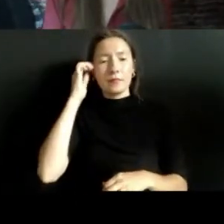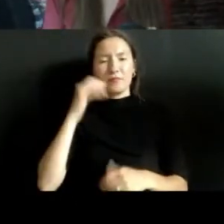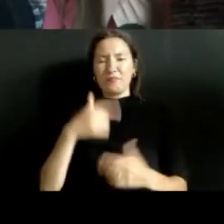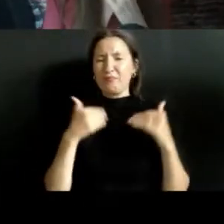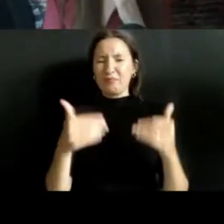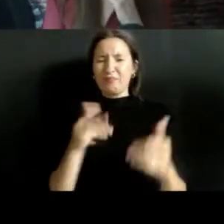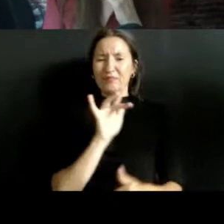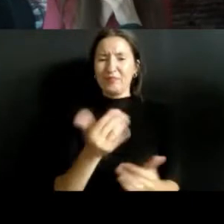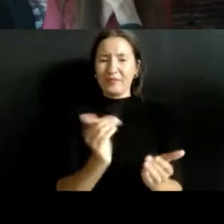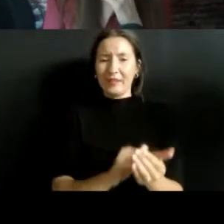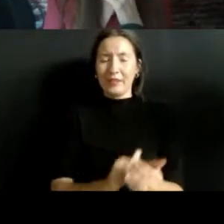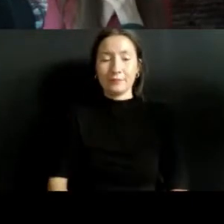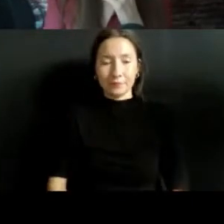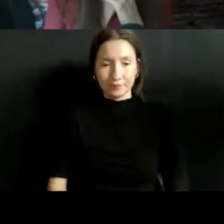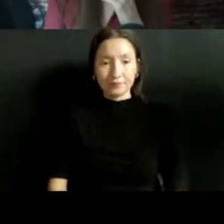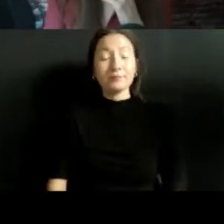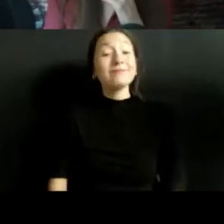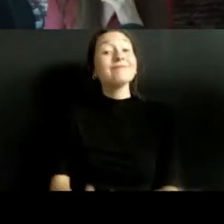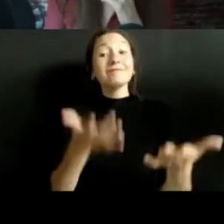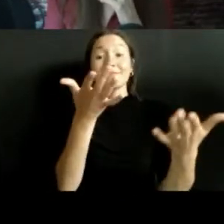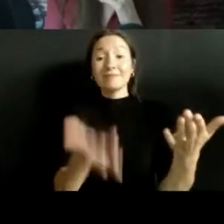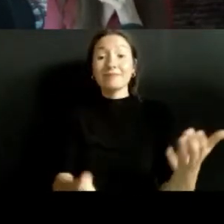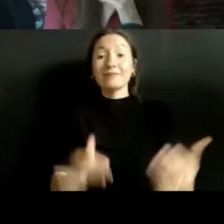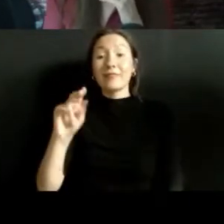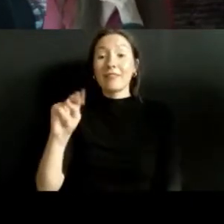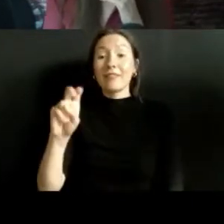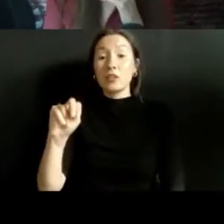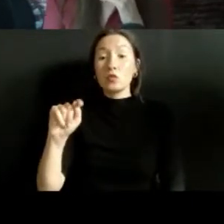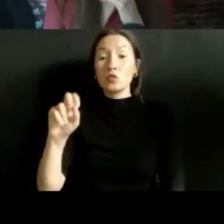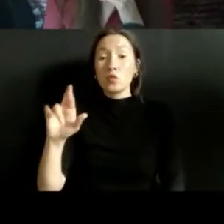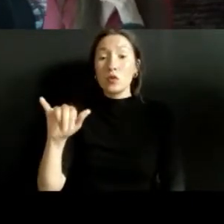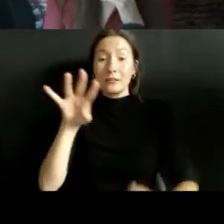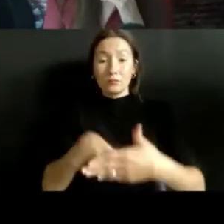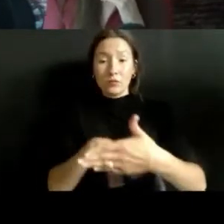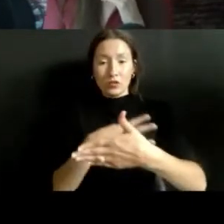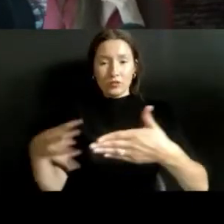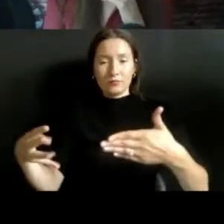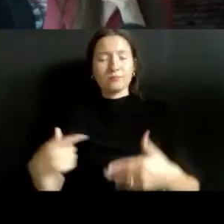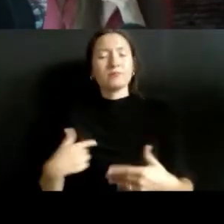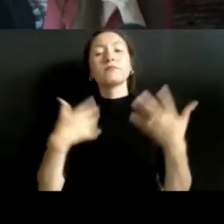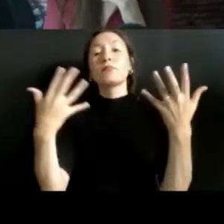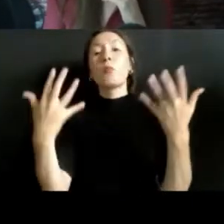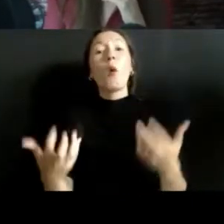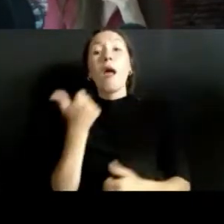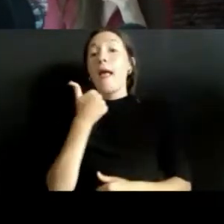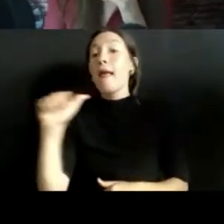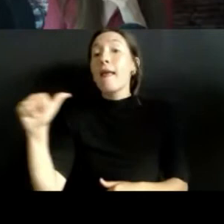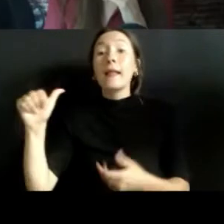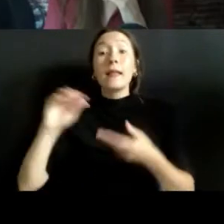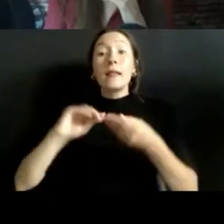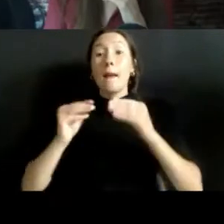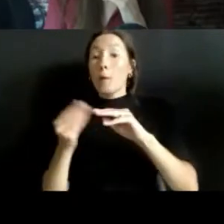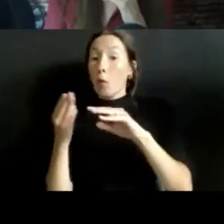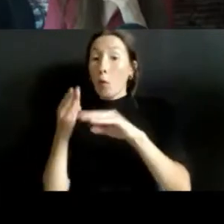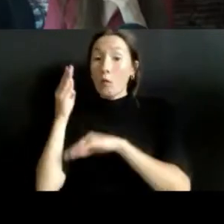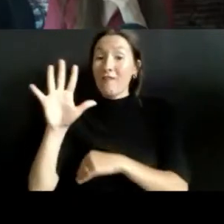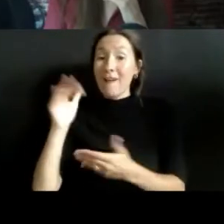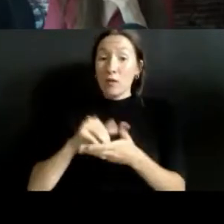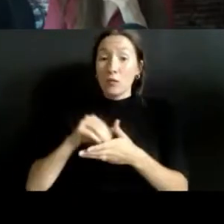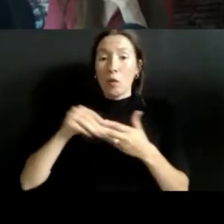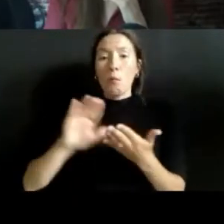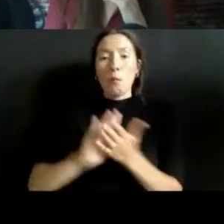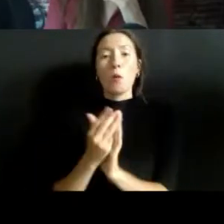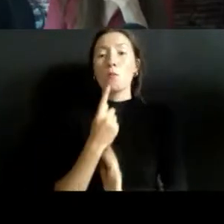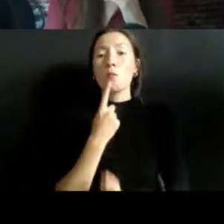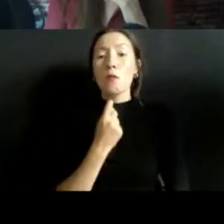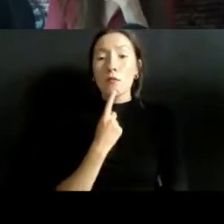Here I have an inventory spreadsheet, and I want to highlight in red any cells where the item has more than $5,000 tied up in